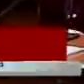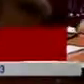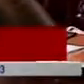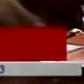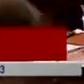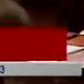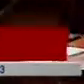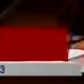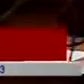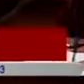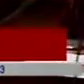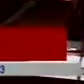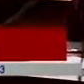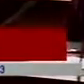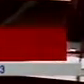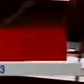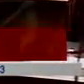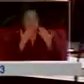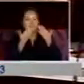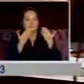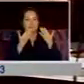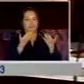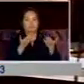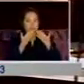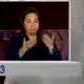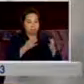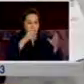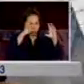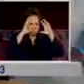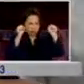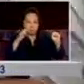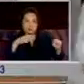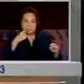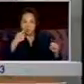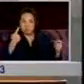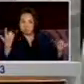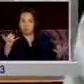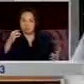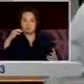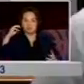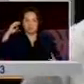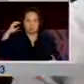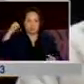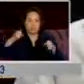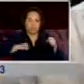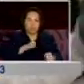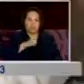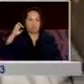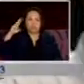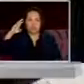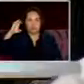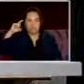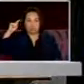Thank you, Mr. President. I base my decision on the facts presented in this court and not on opinions